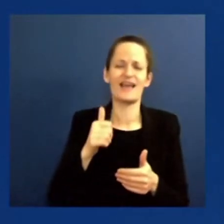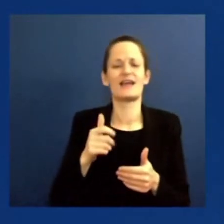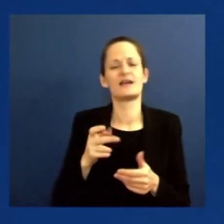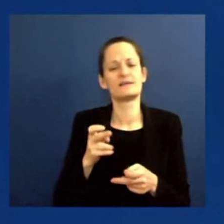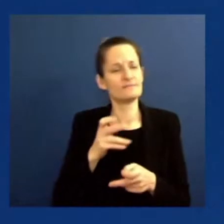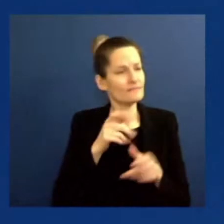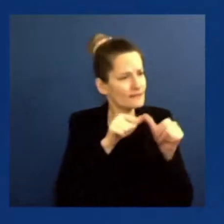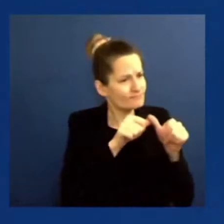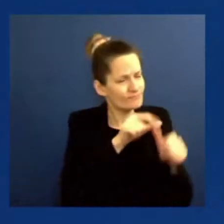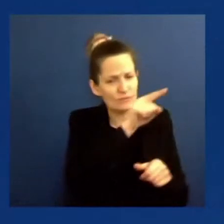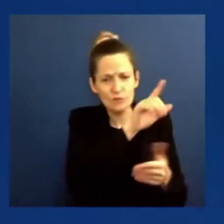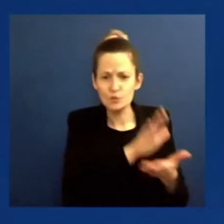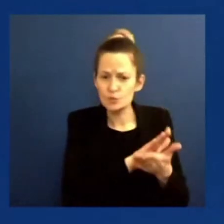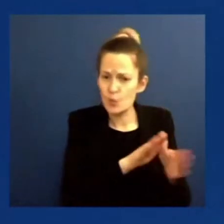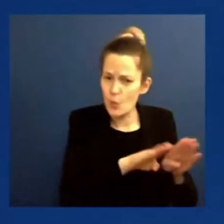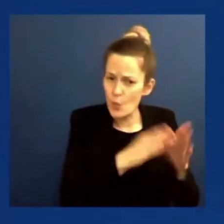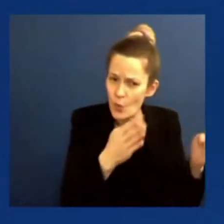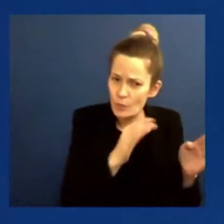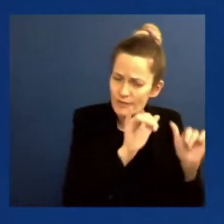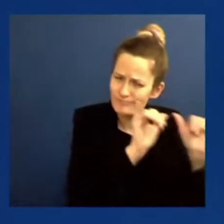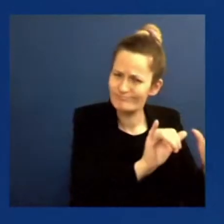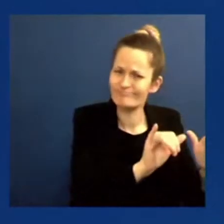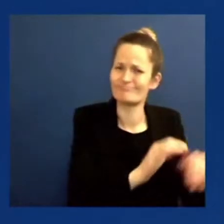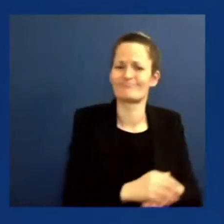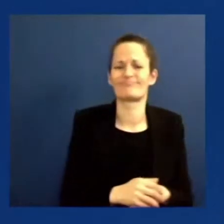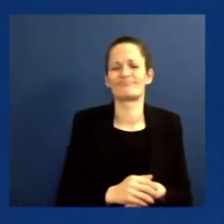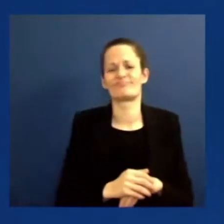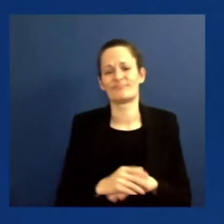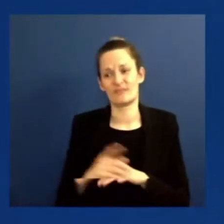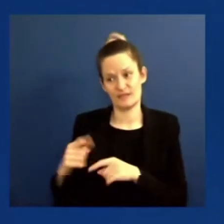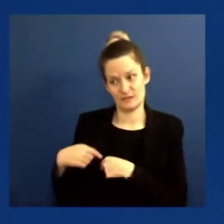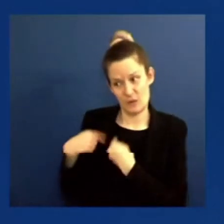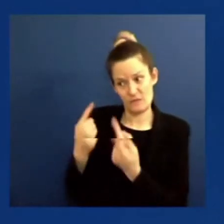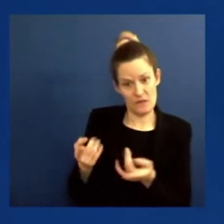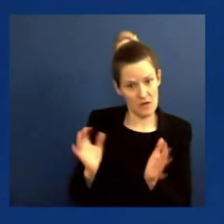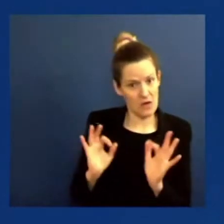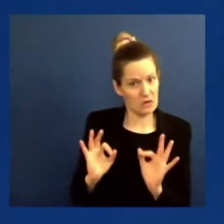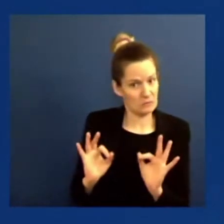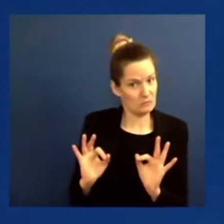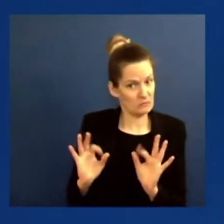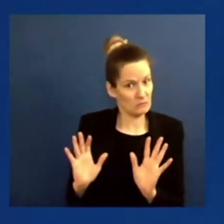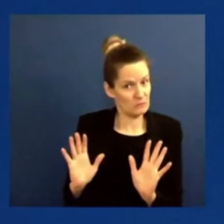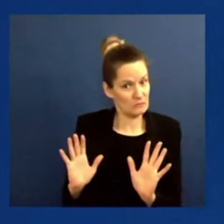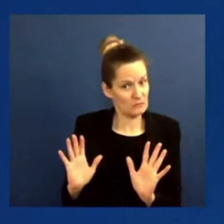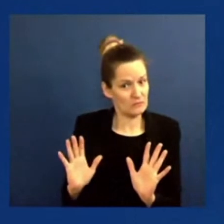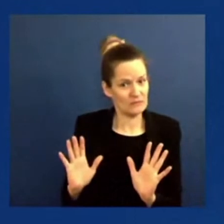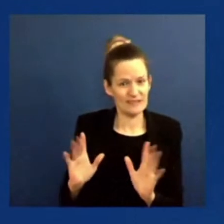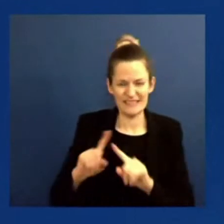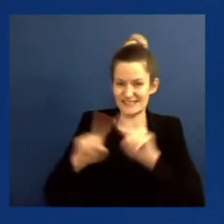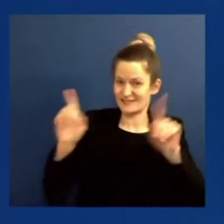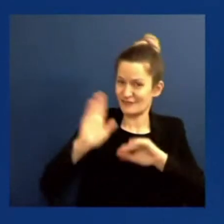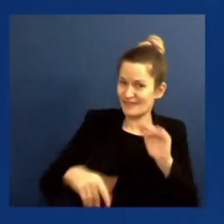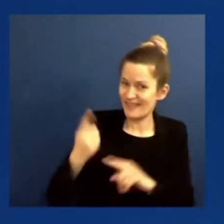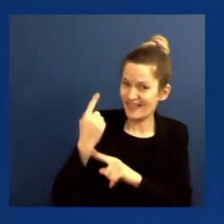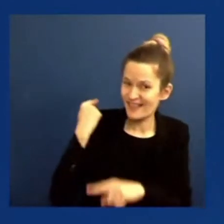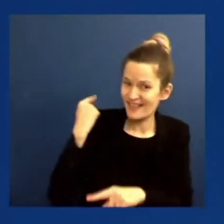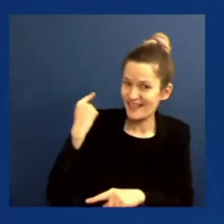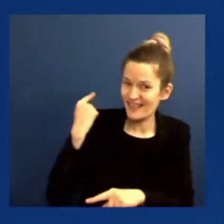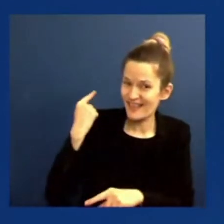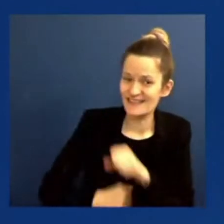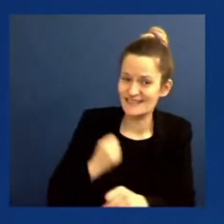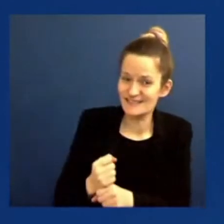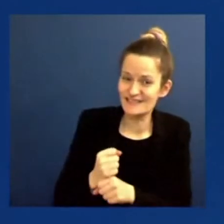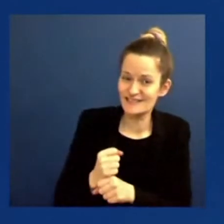we've done through this surge in cases. This is so different than a year ago. And going forward, we have that toolkit, and we'll continue to expand